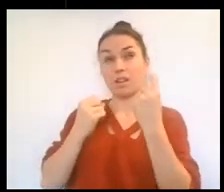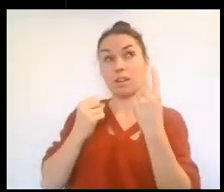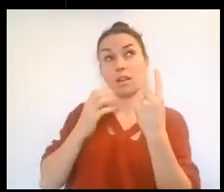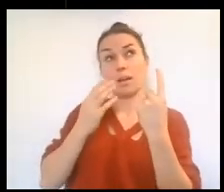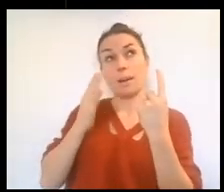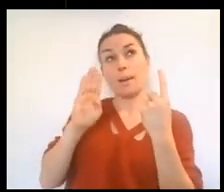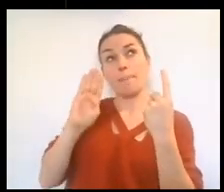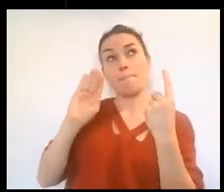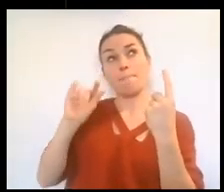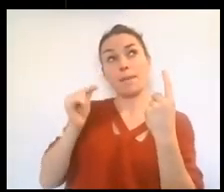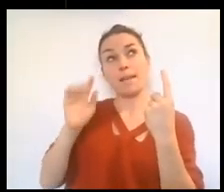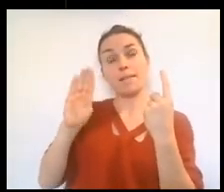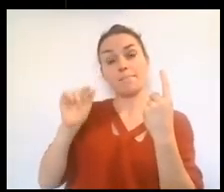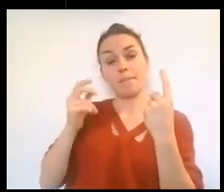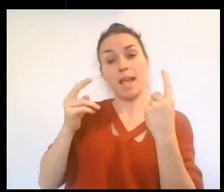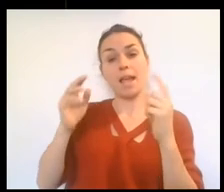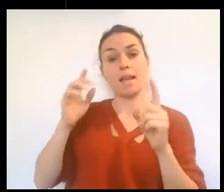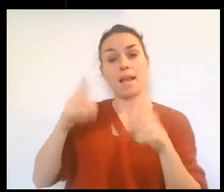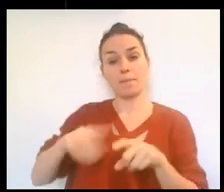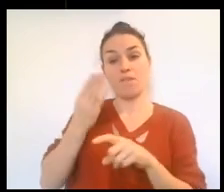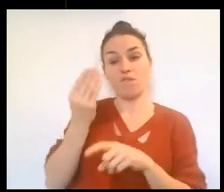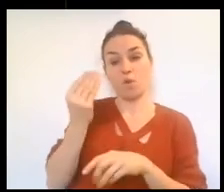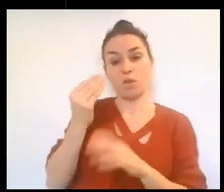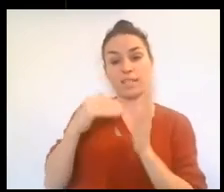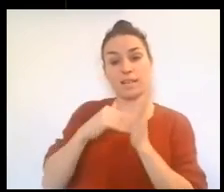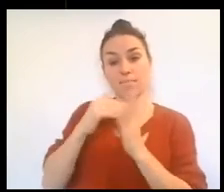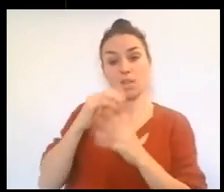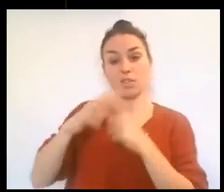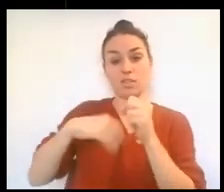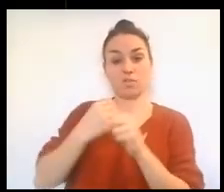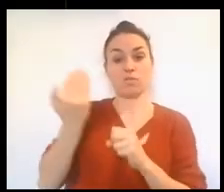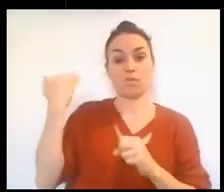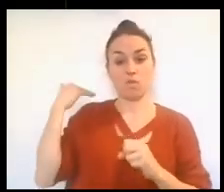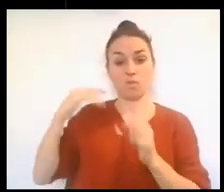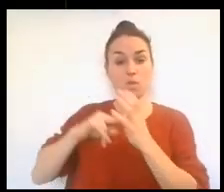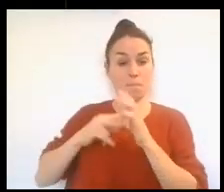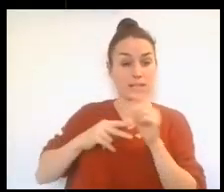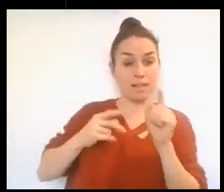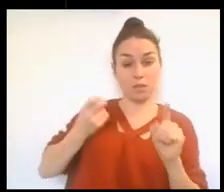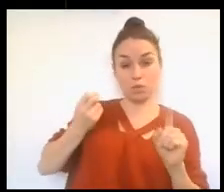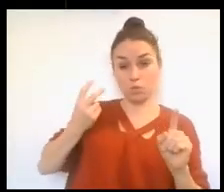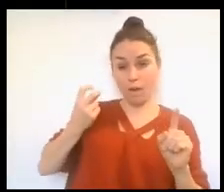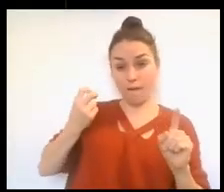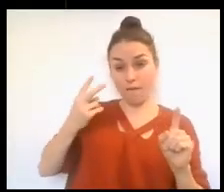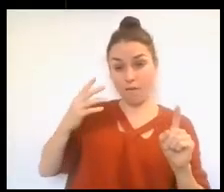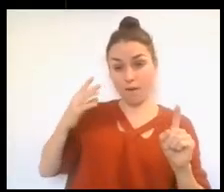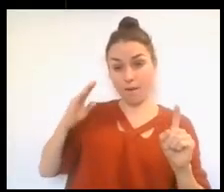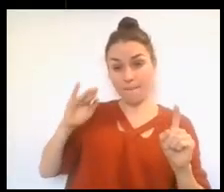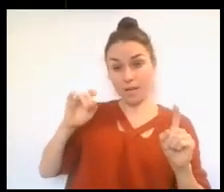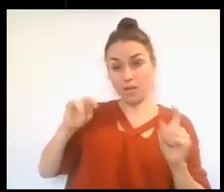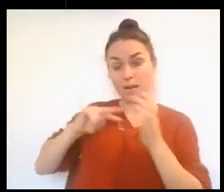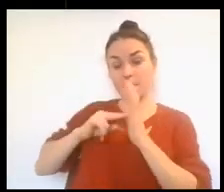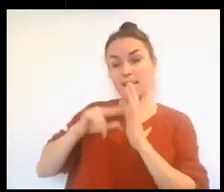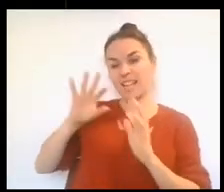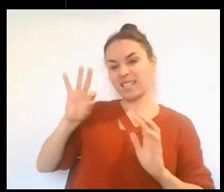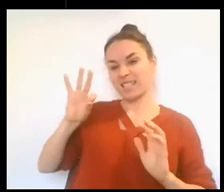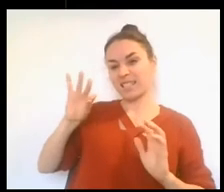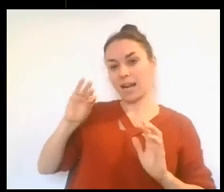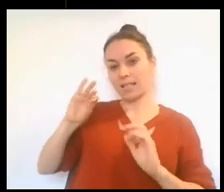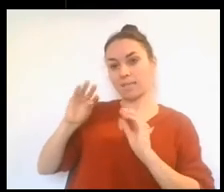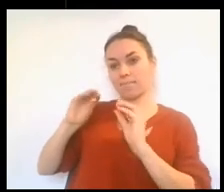back about 90% of the time from the present time to the Big Bang, seeing